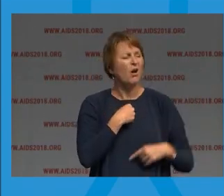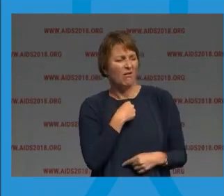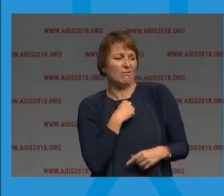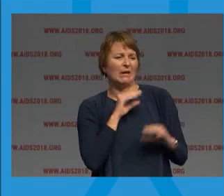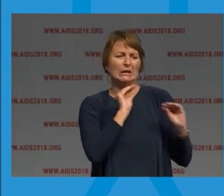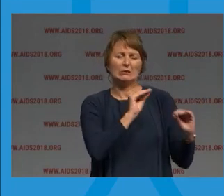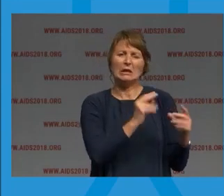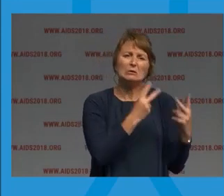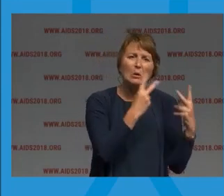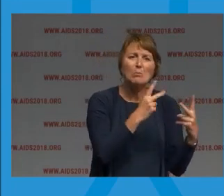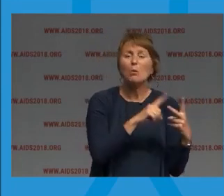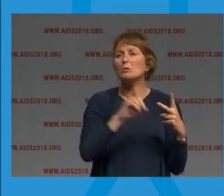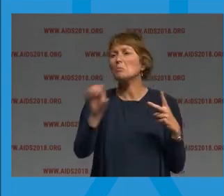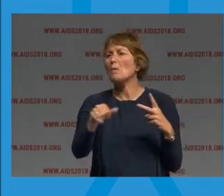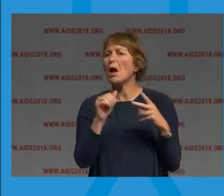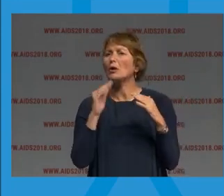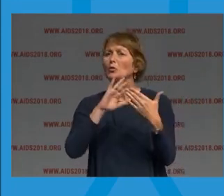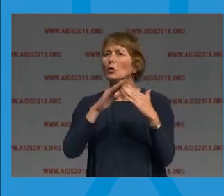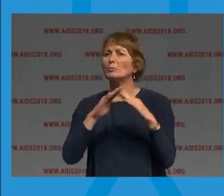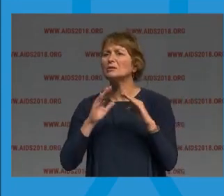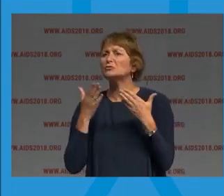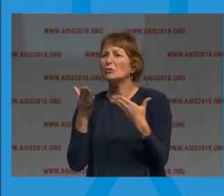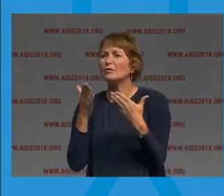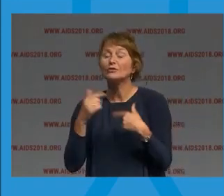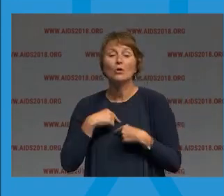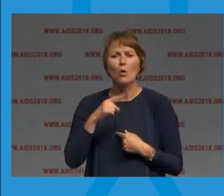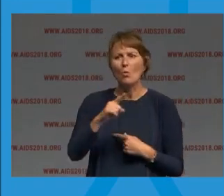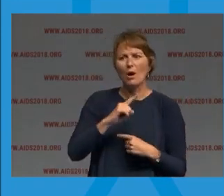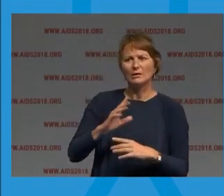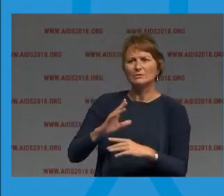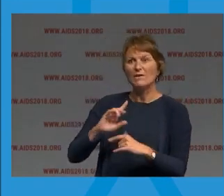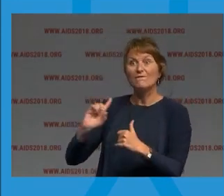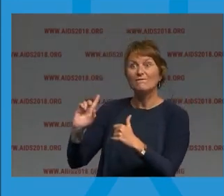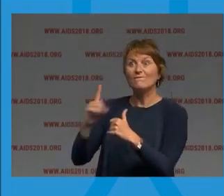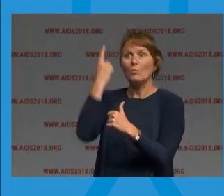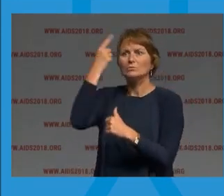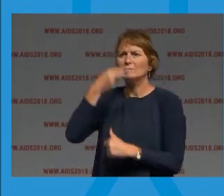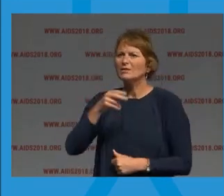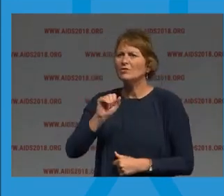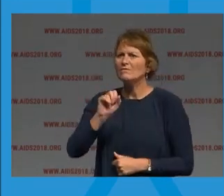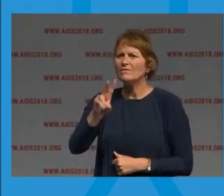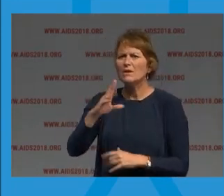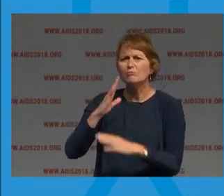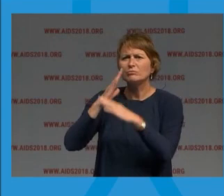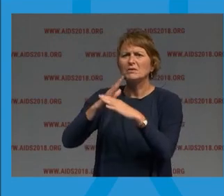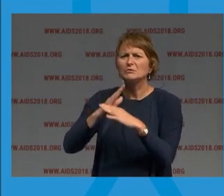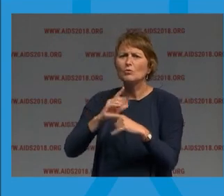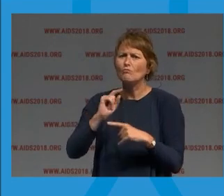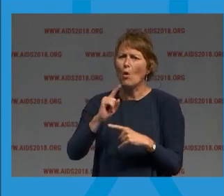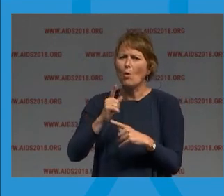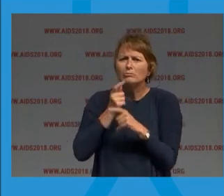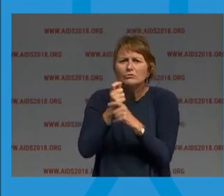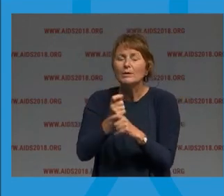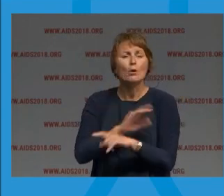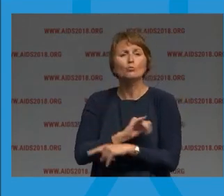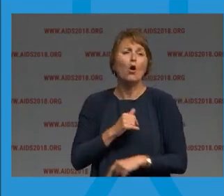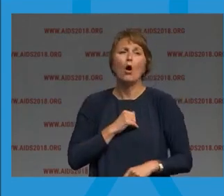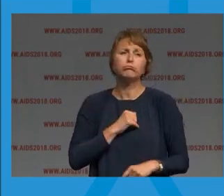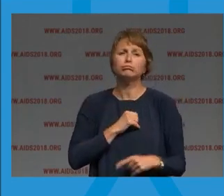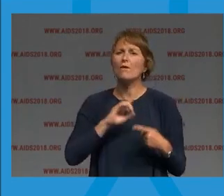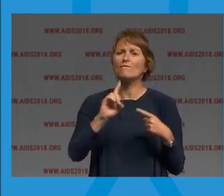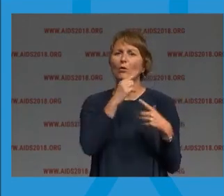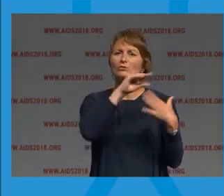community services from not prioritising HIV prevention and treatment. This is a time